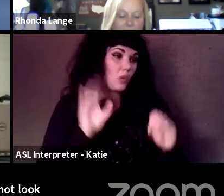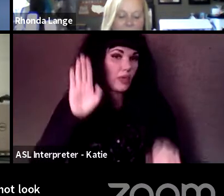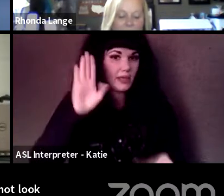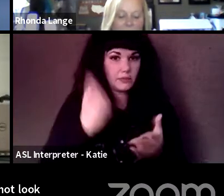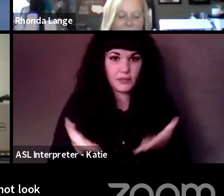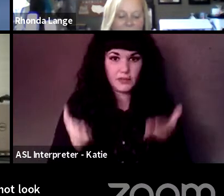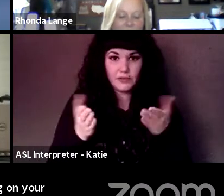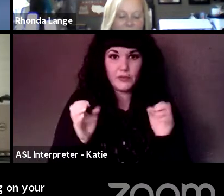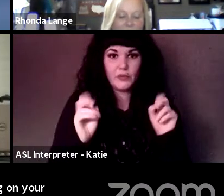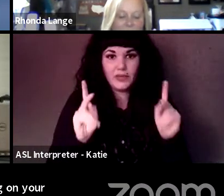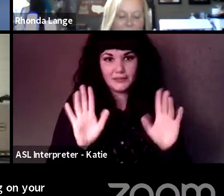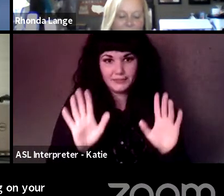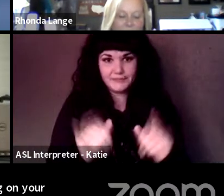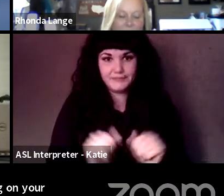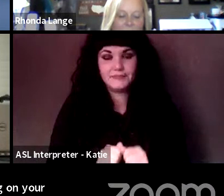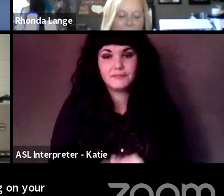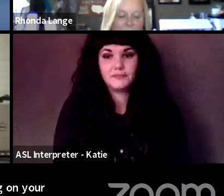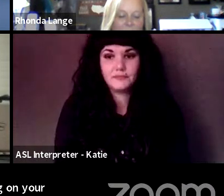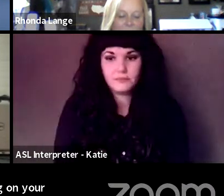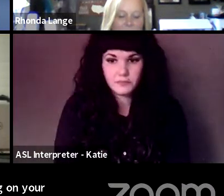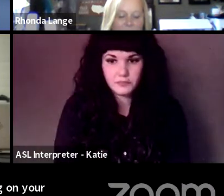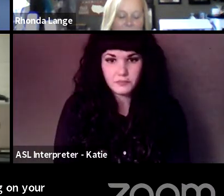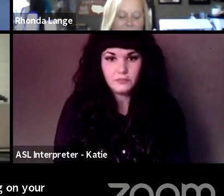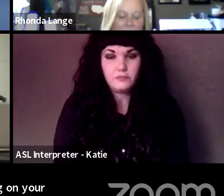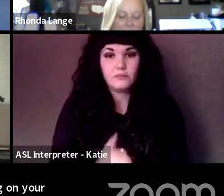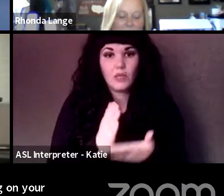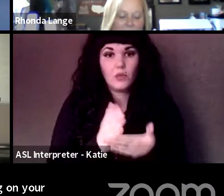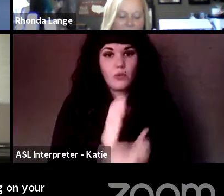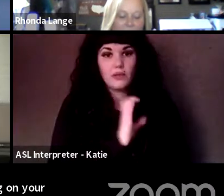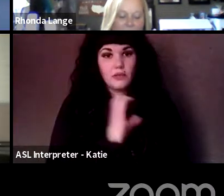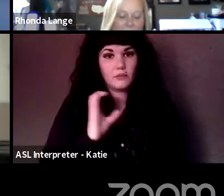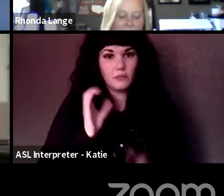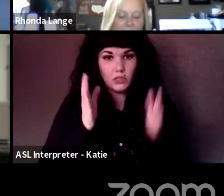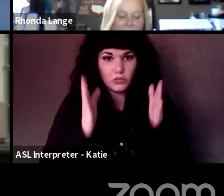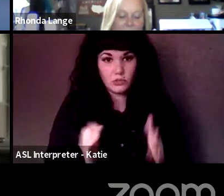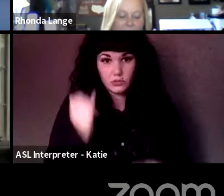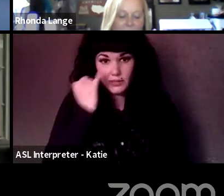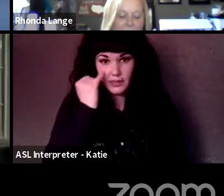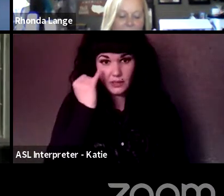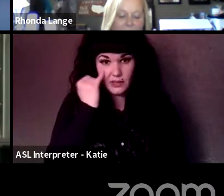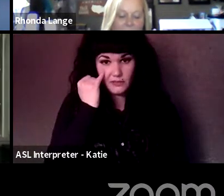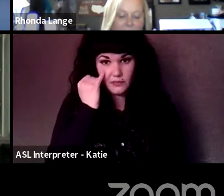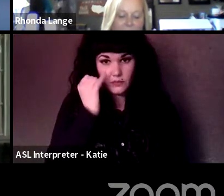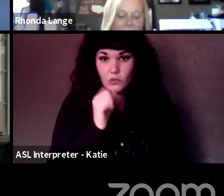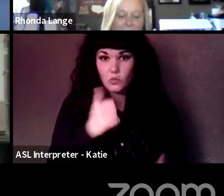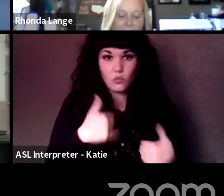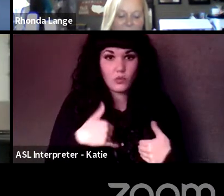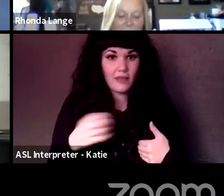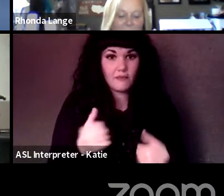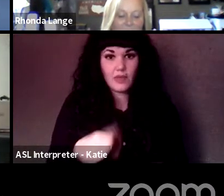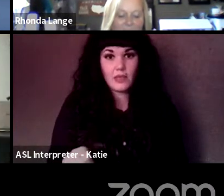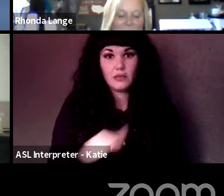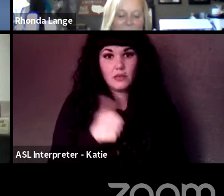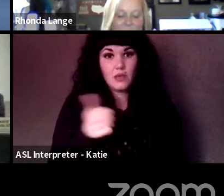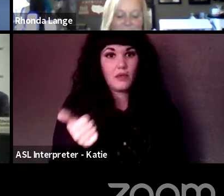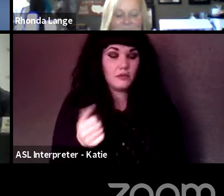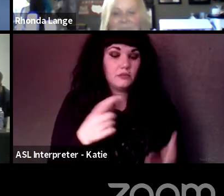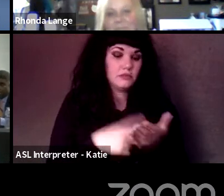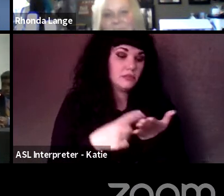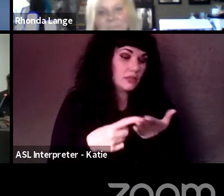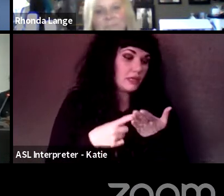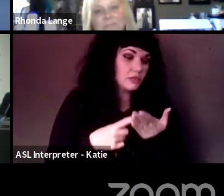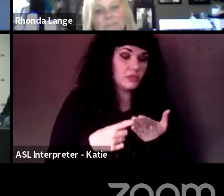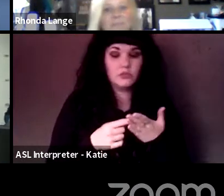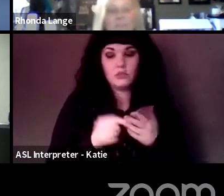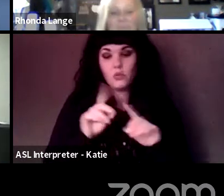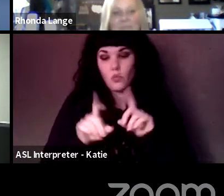Okay. All right, commissioners. If we don't have any other discussion, concerns, questions for